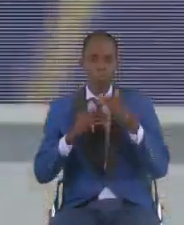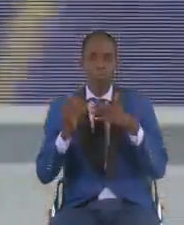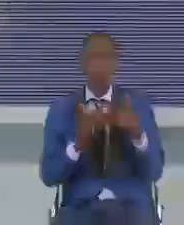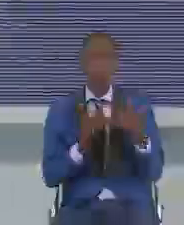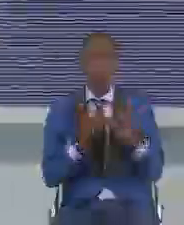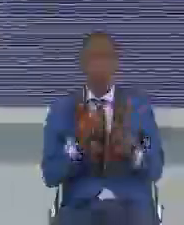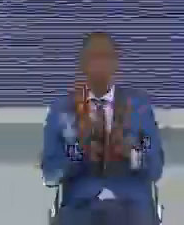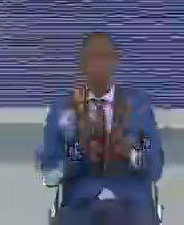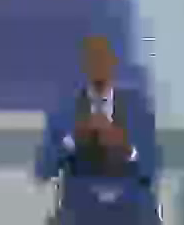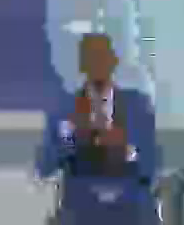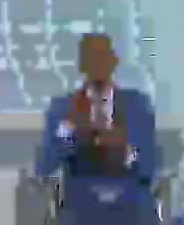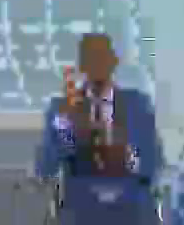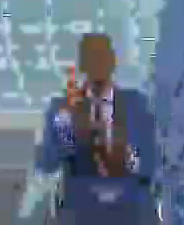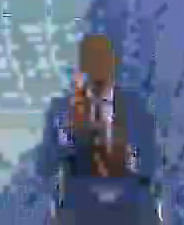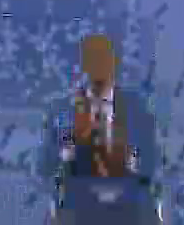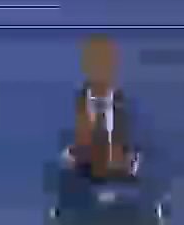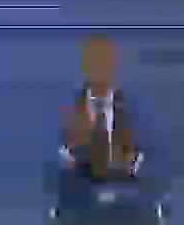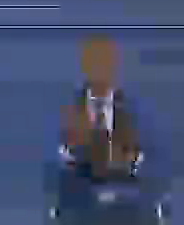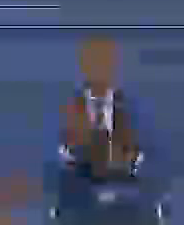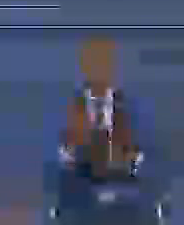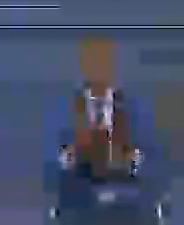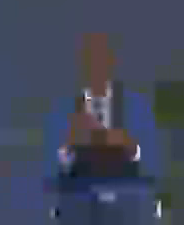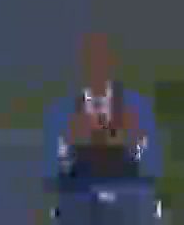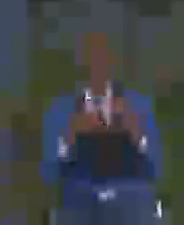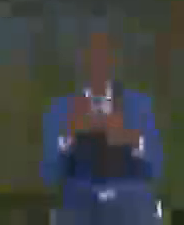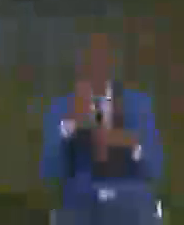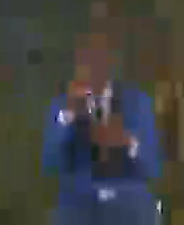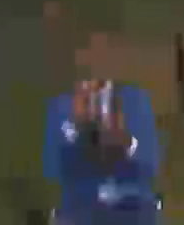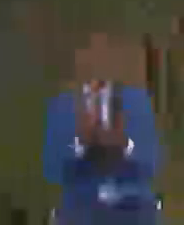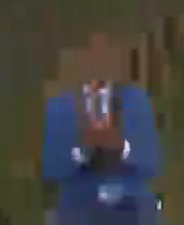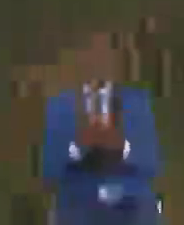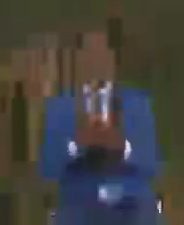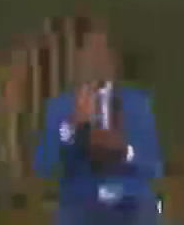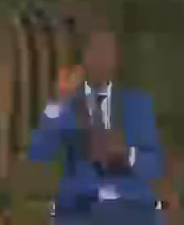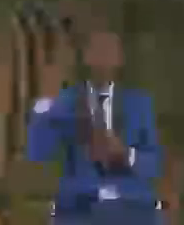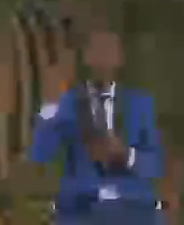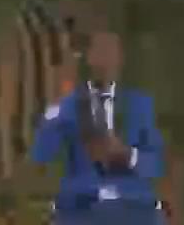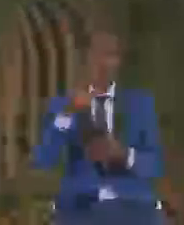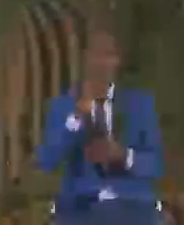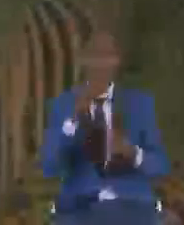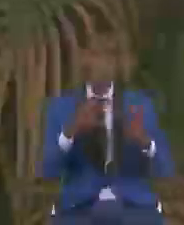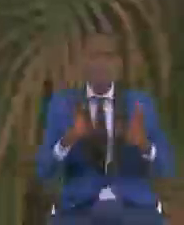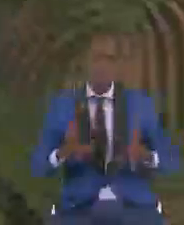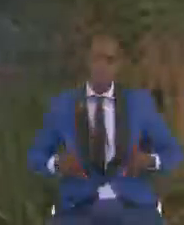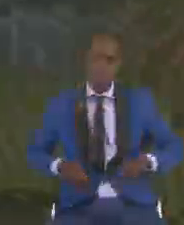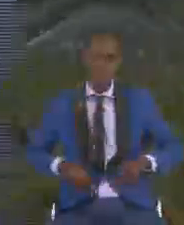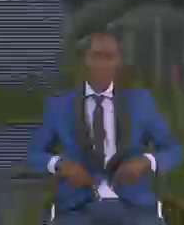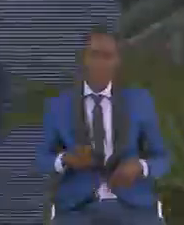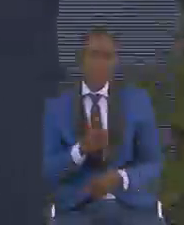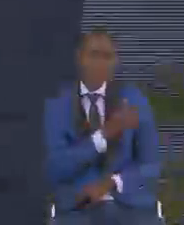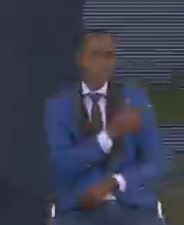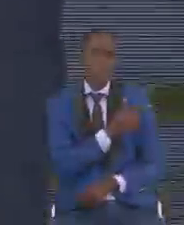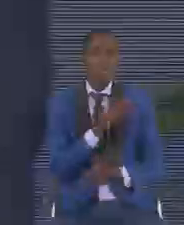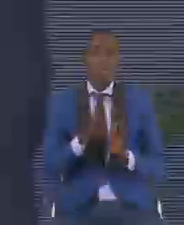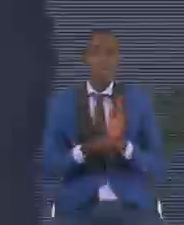you're going to stop that gift of God, you'll not allow laziness, you'll not be laid back, you'll not continue saying